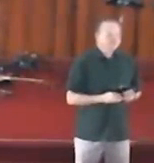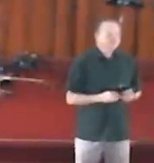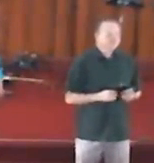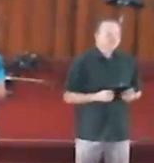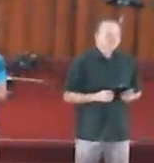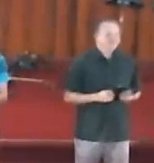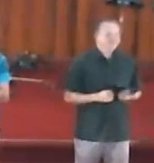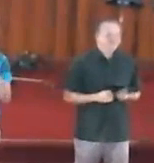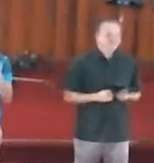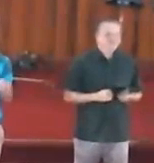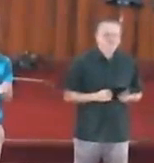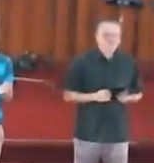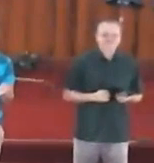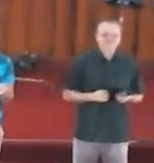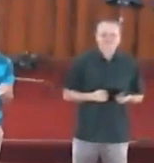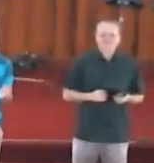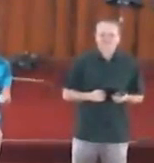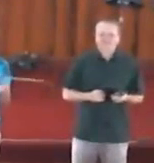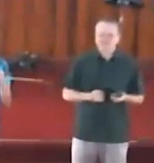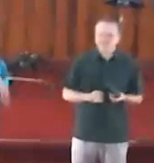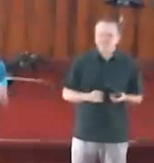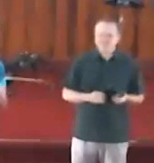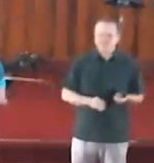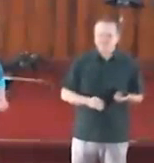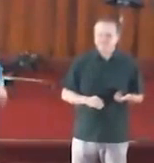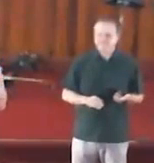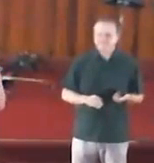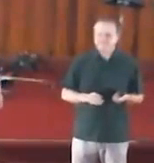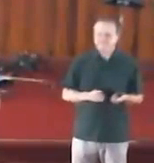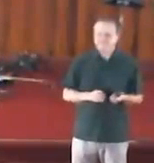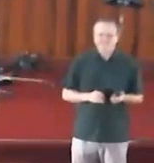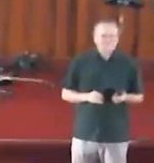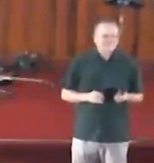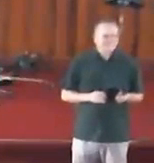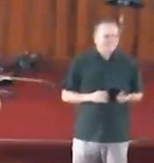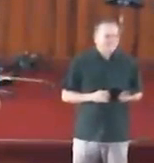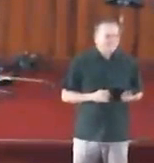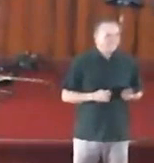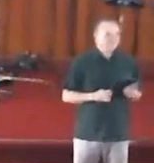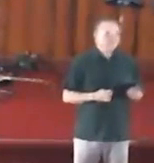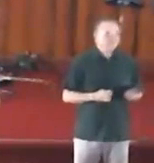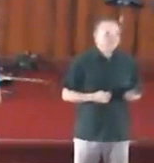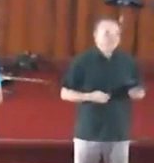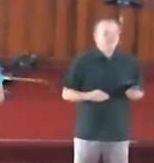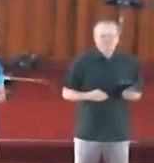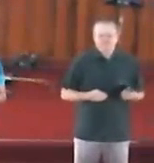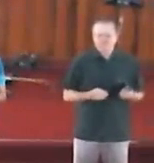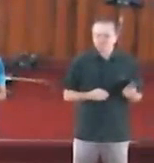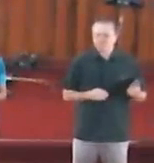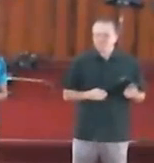And at the same time I was praying, asking God, Lord, please help me so that I can preach on the weekend. ¿Quién me sanó?